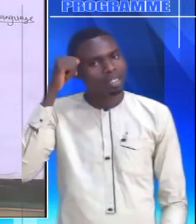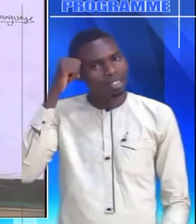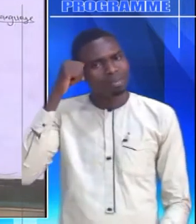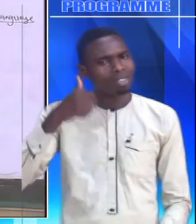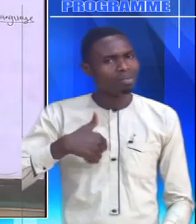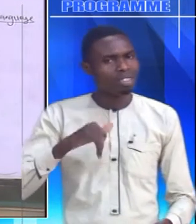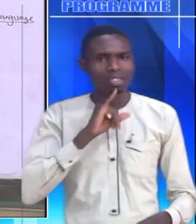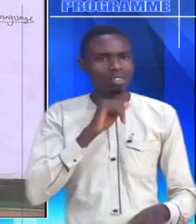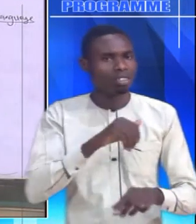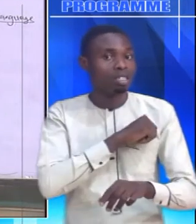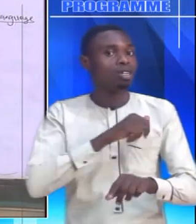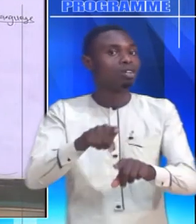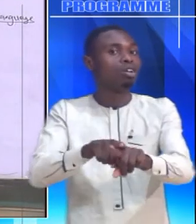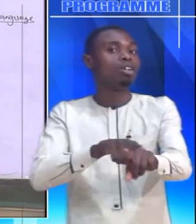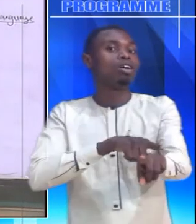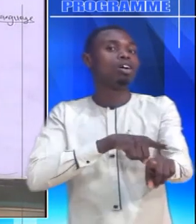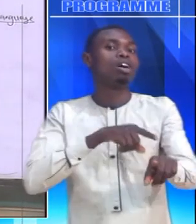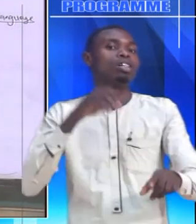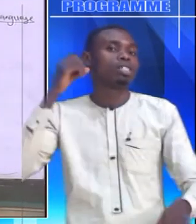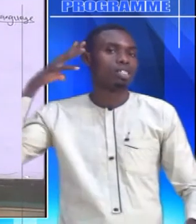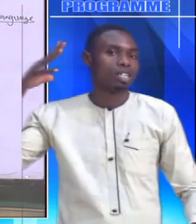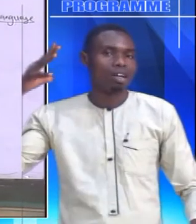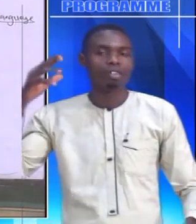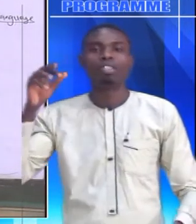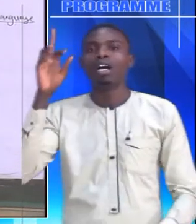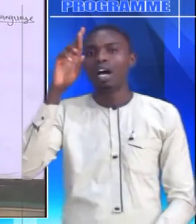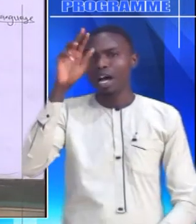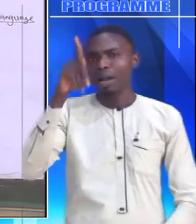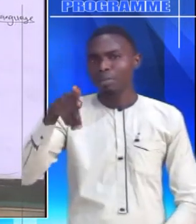RP2, it's a short sound.